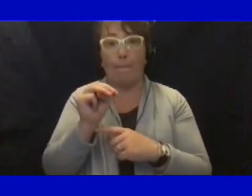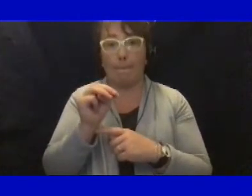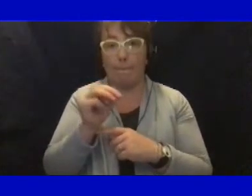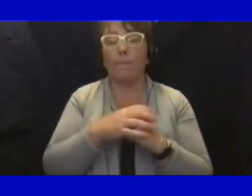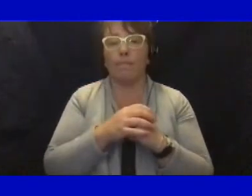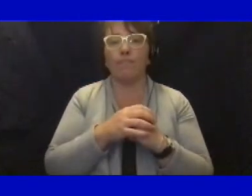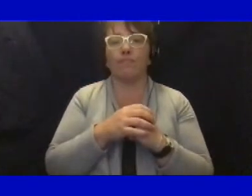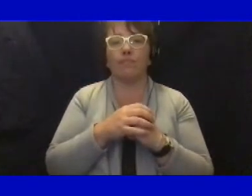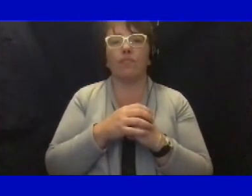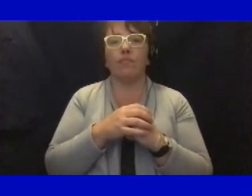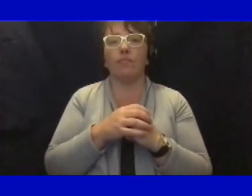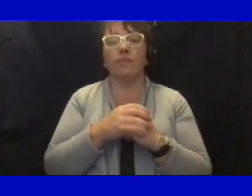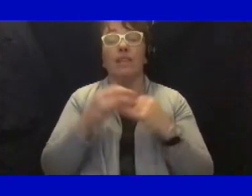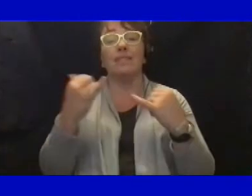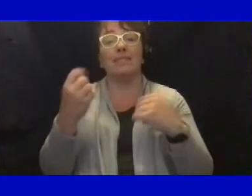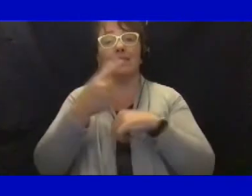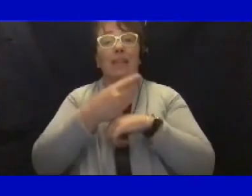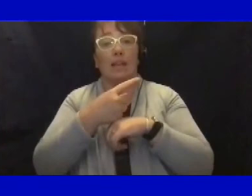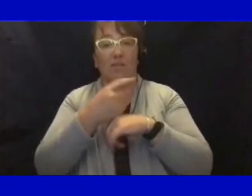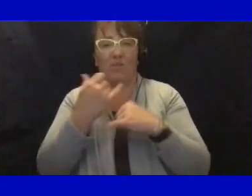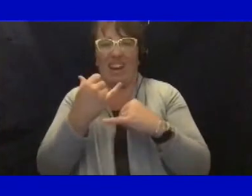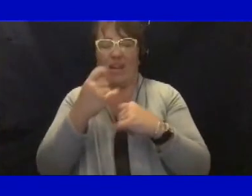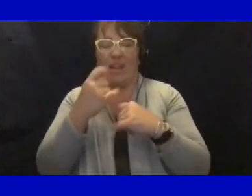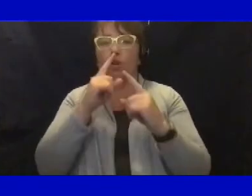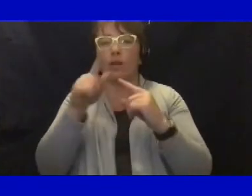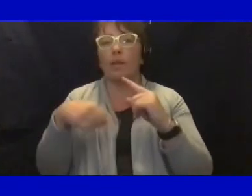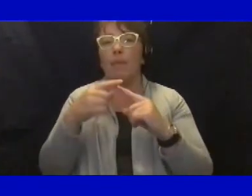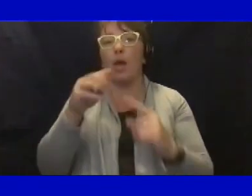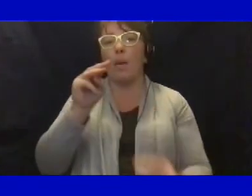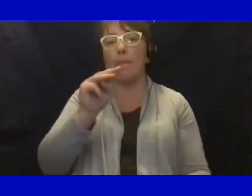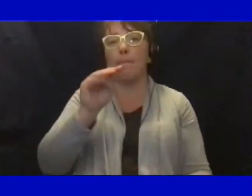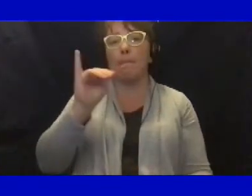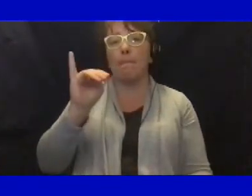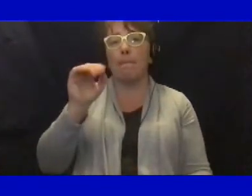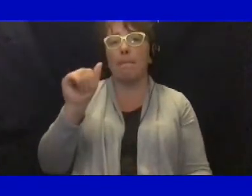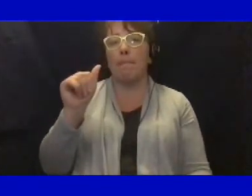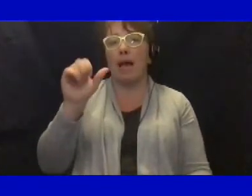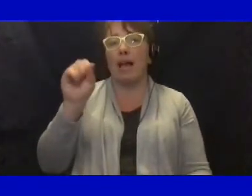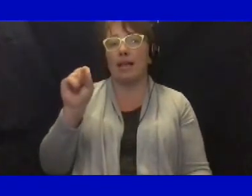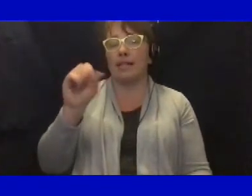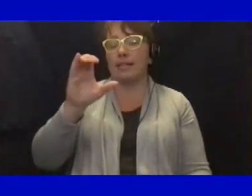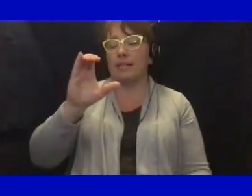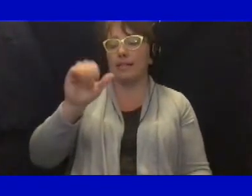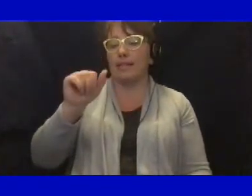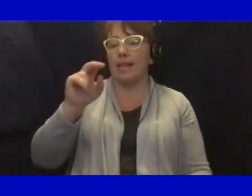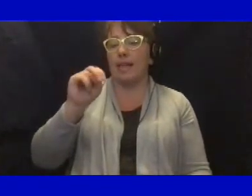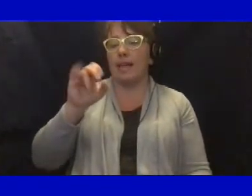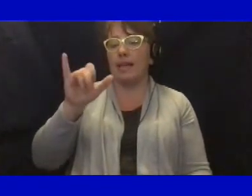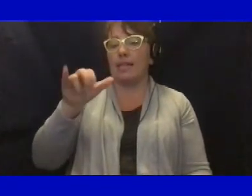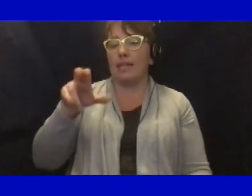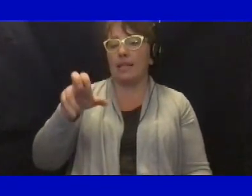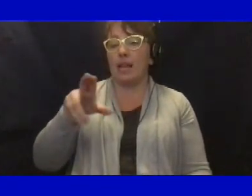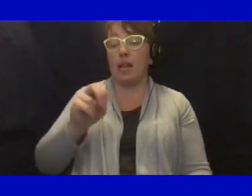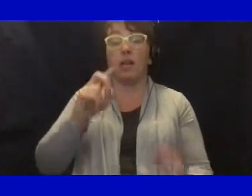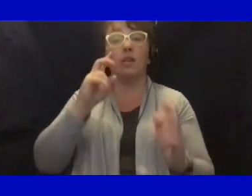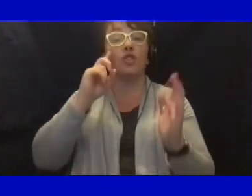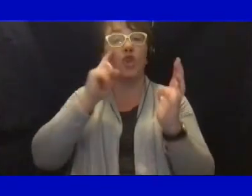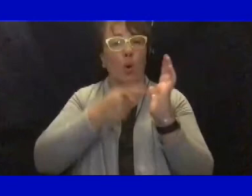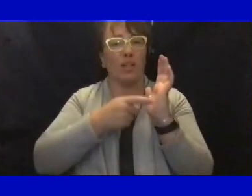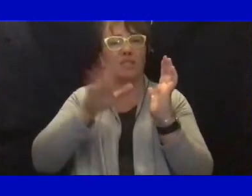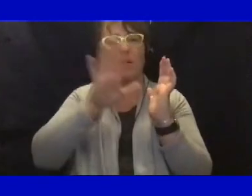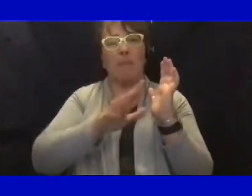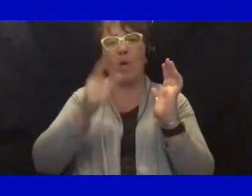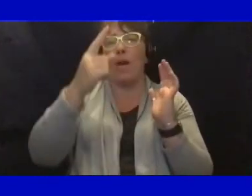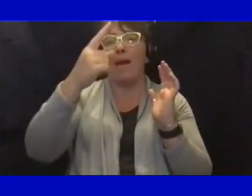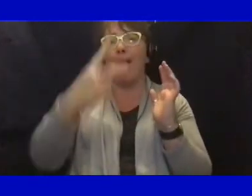the experts from the state went through and looked at Myers Canyon, what they basically saw is that about half the properties in Myers Canyon are going to have problems this winter if it